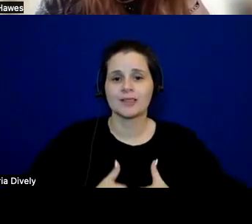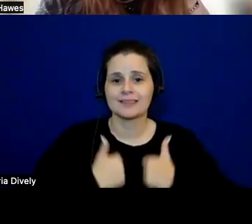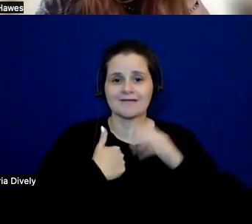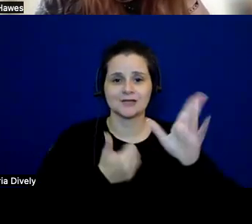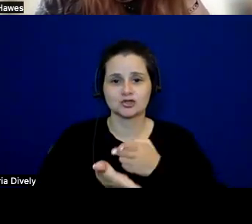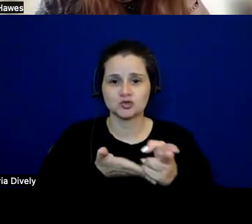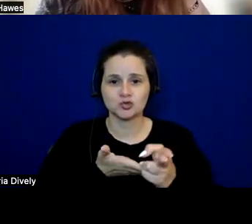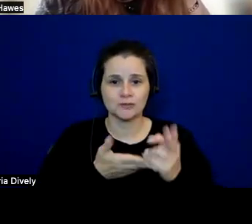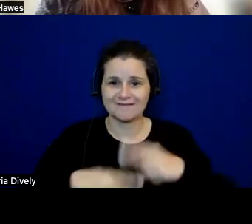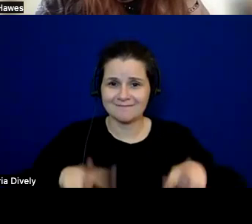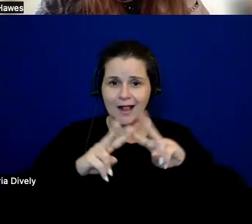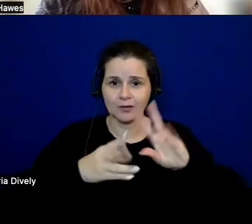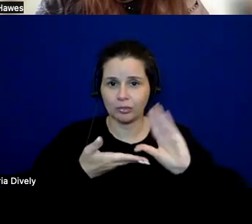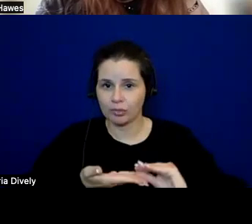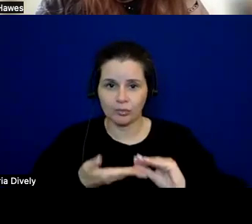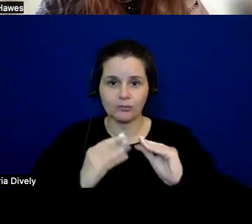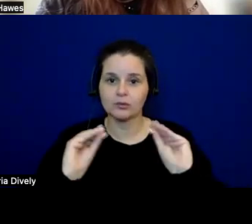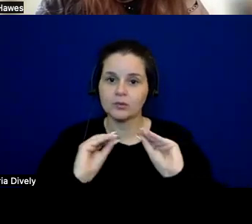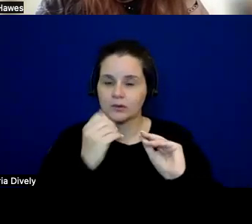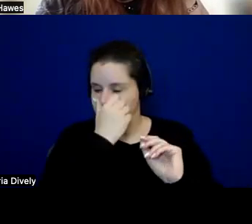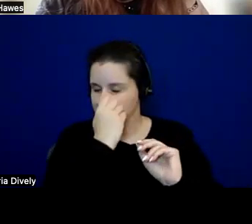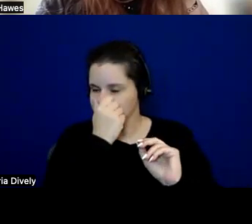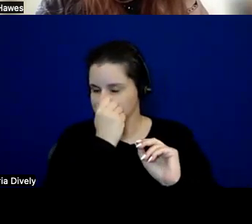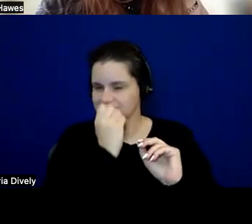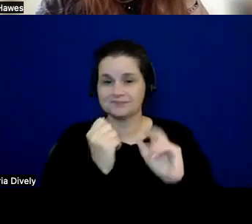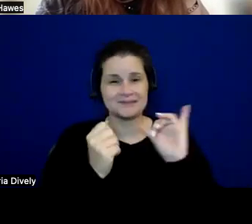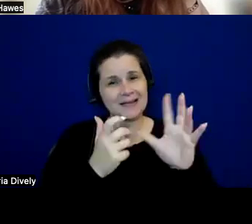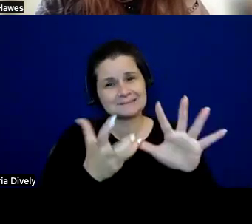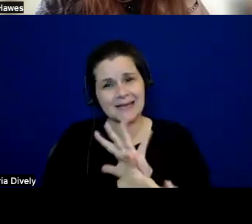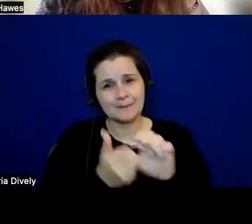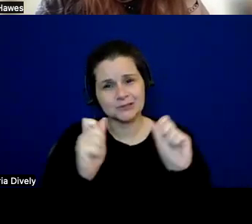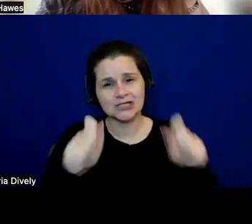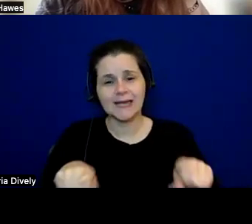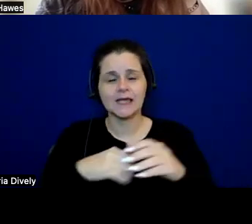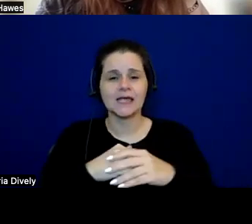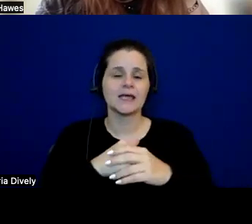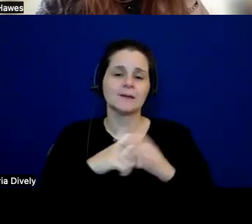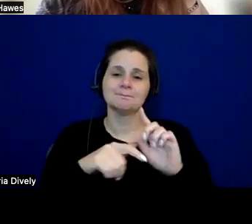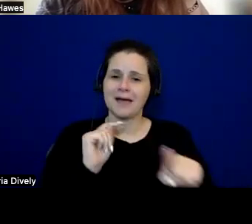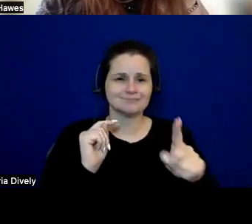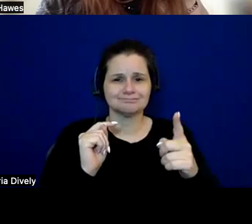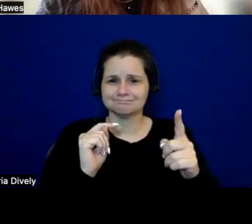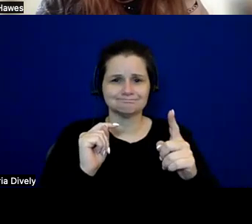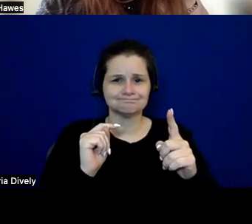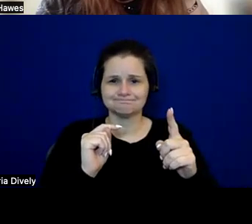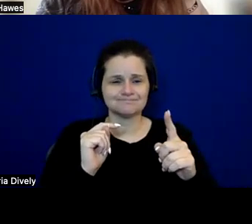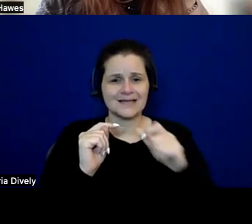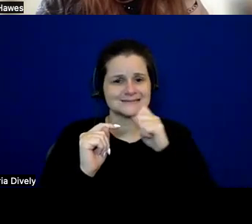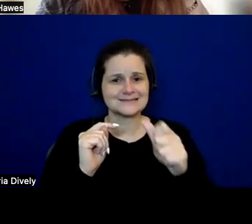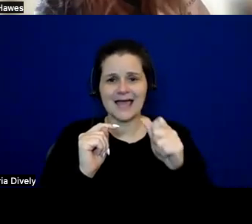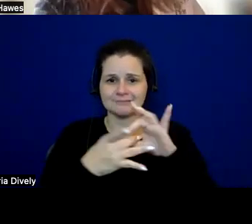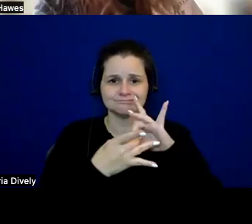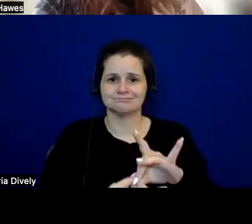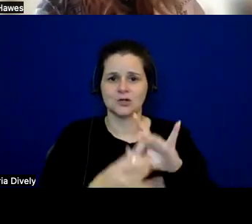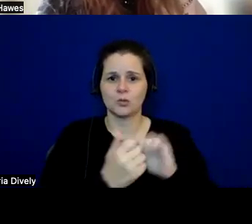not valuable. Not only is it damaging, but it is totally out of alignment with our traditional